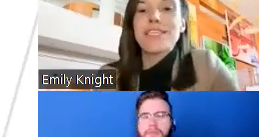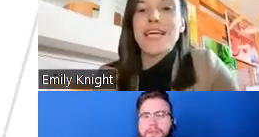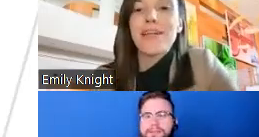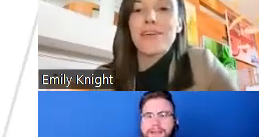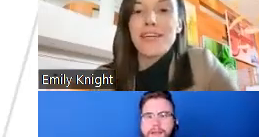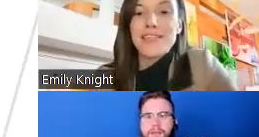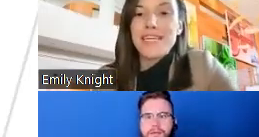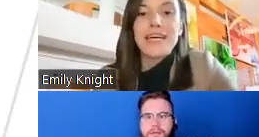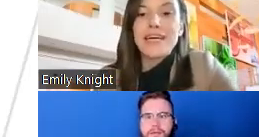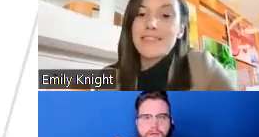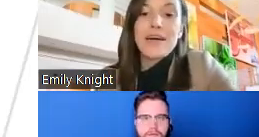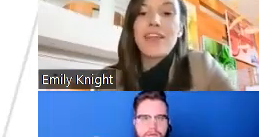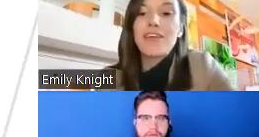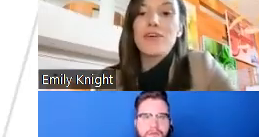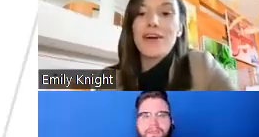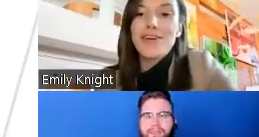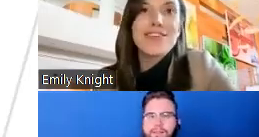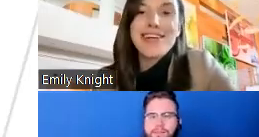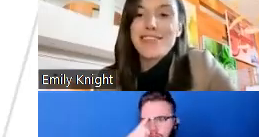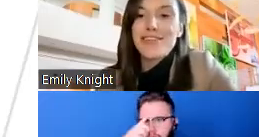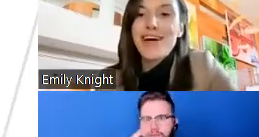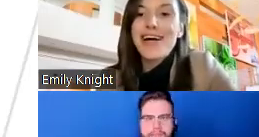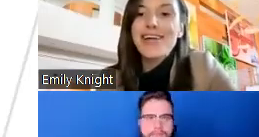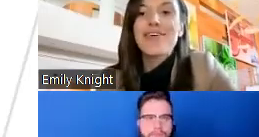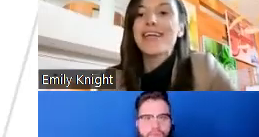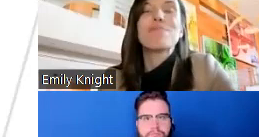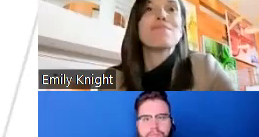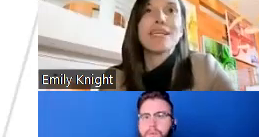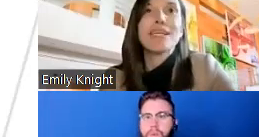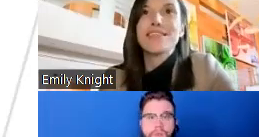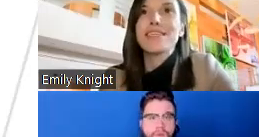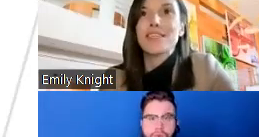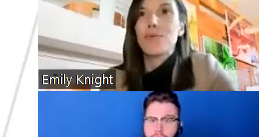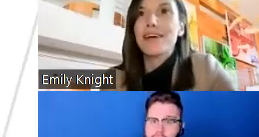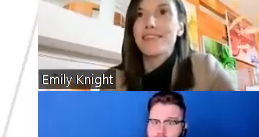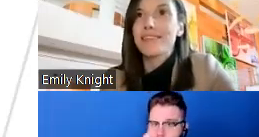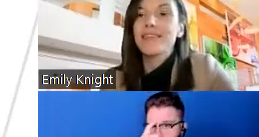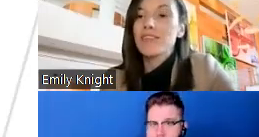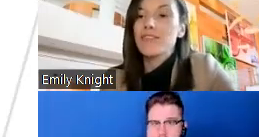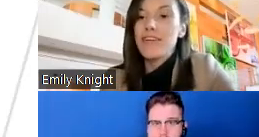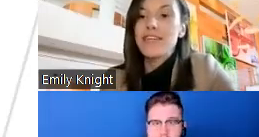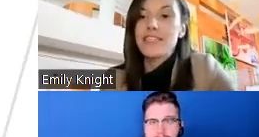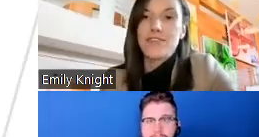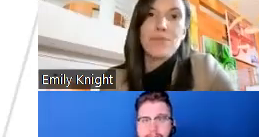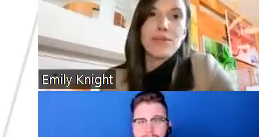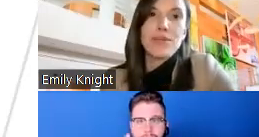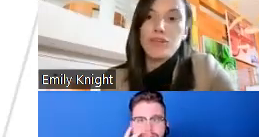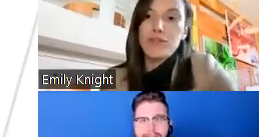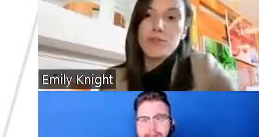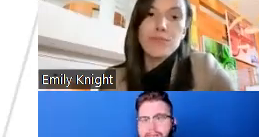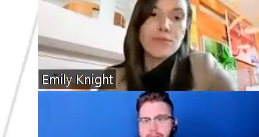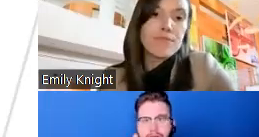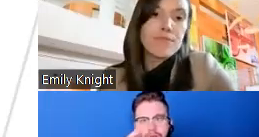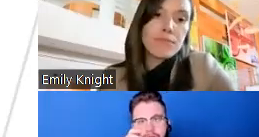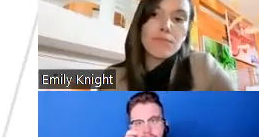remarkable every time I look at this data is that whether you are a neuroscientist or not, you can immediately see that the processing looks very different between the